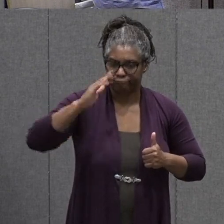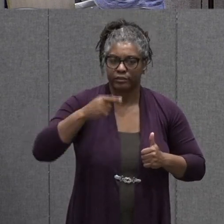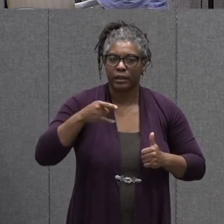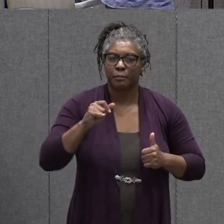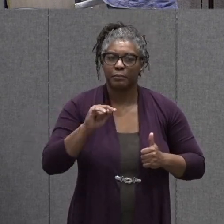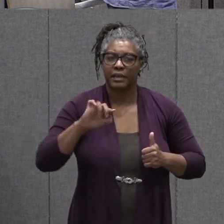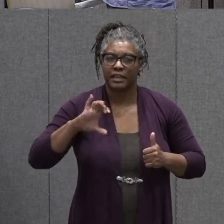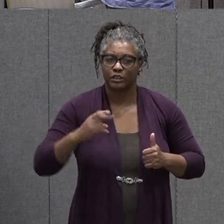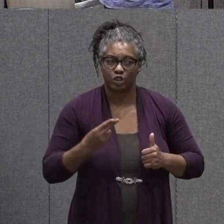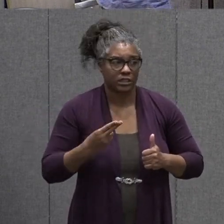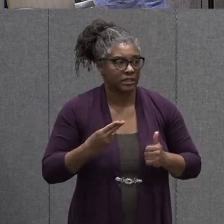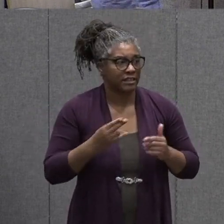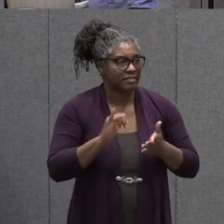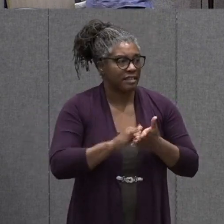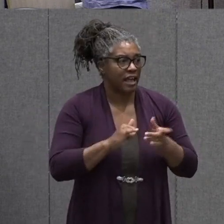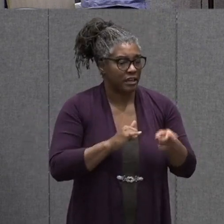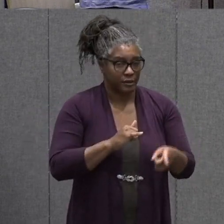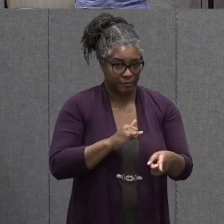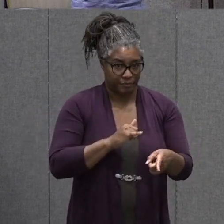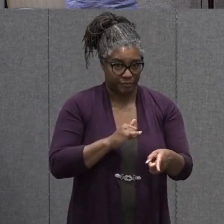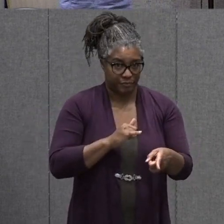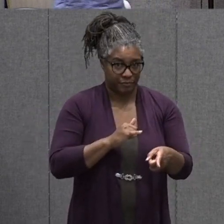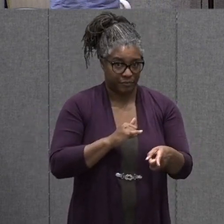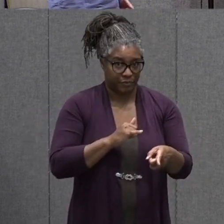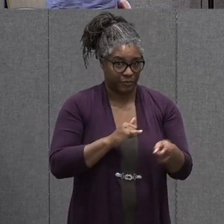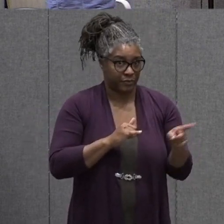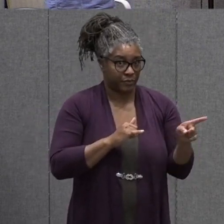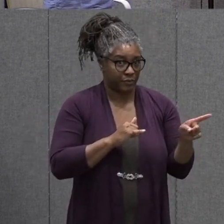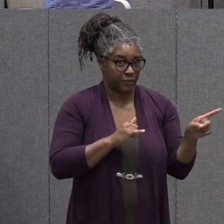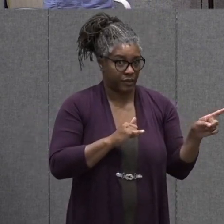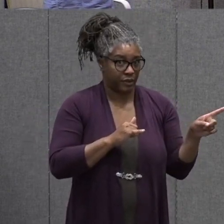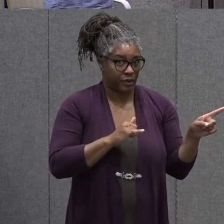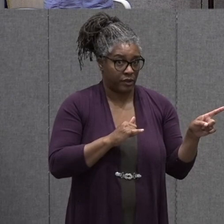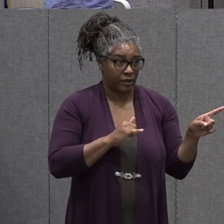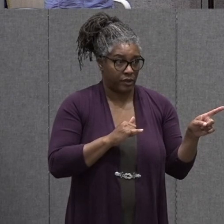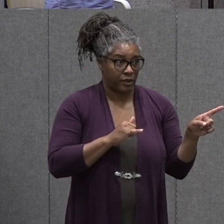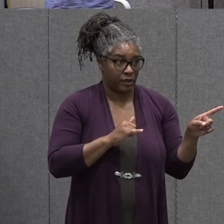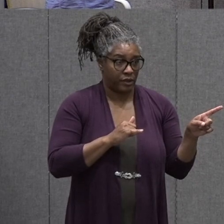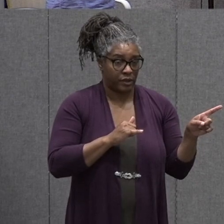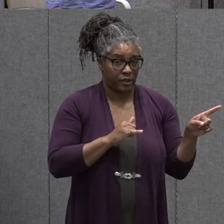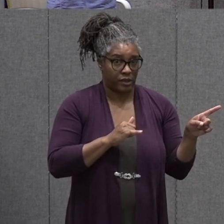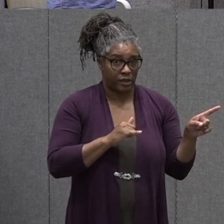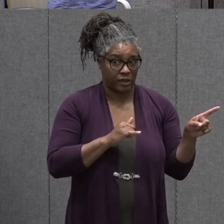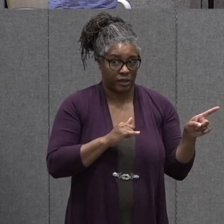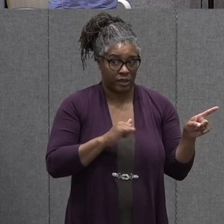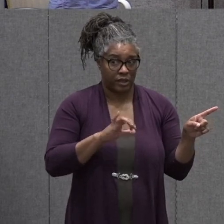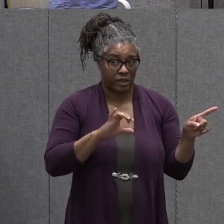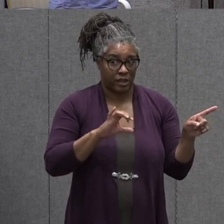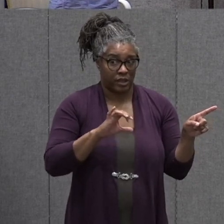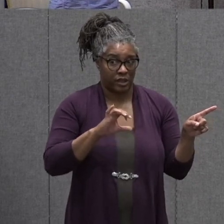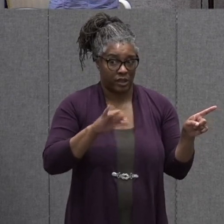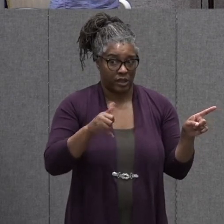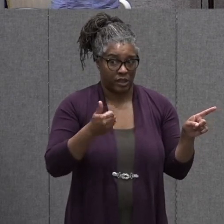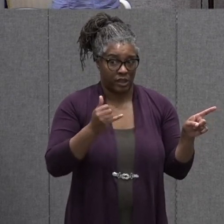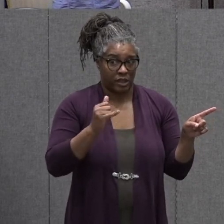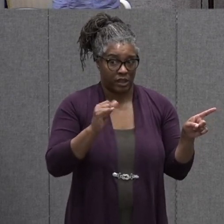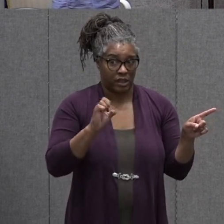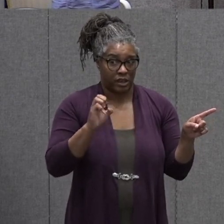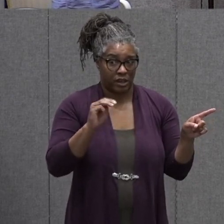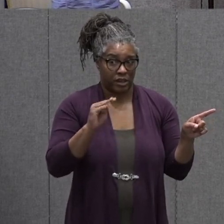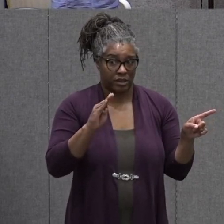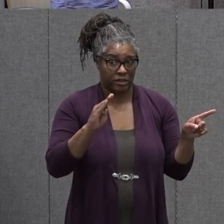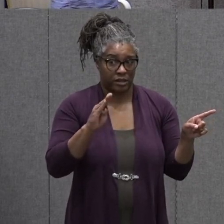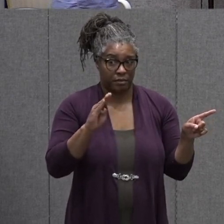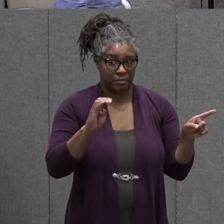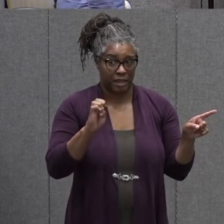cool drum you have in front of you? This is called a djembe. A djembe. Yeah, djembe. Very